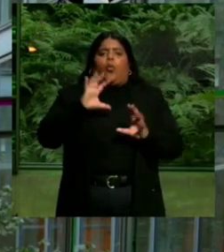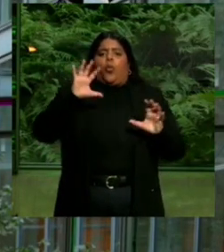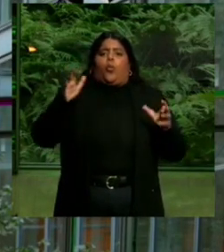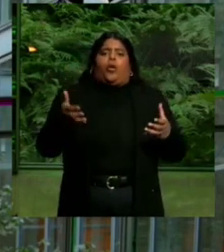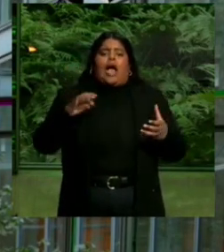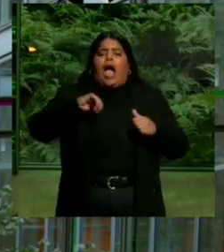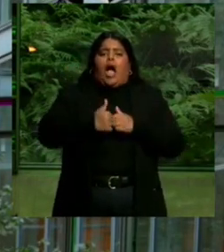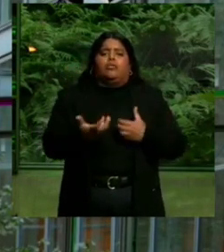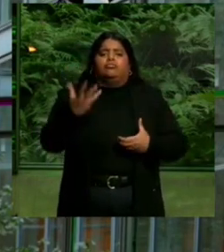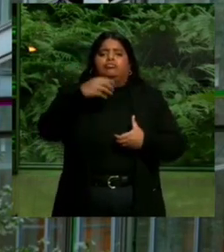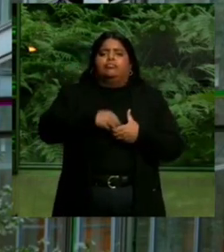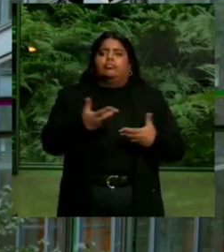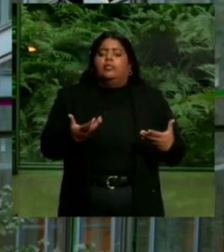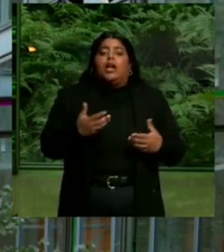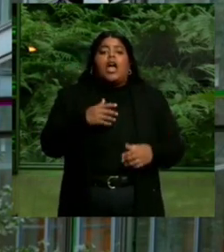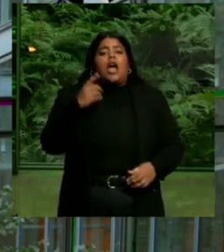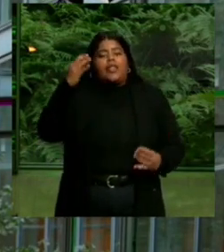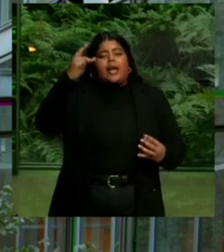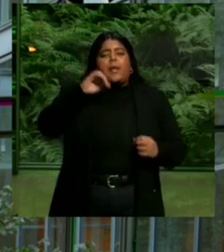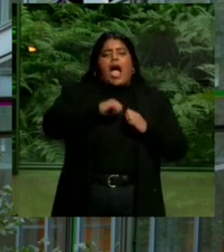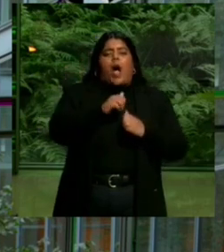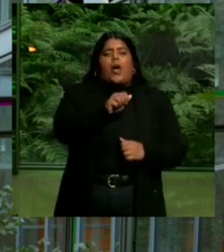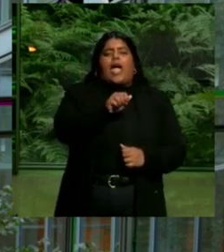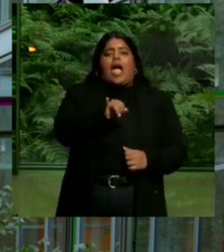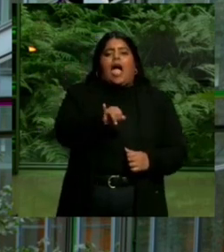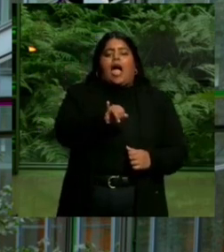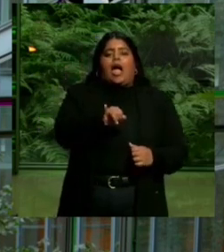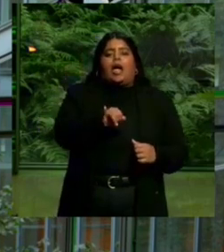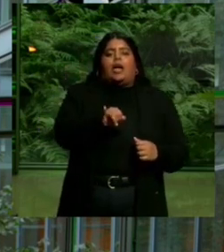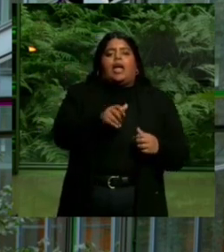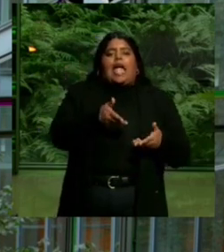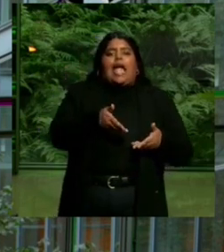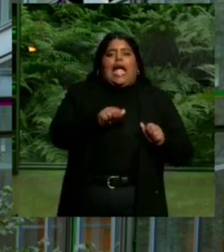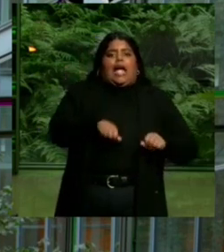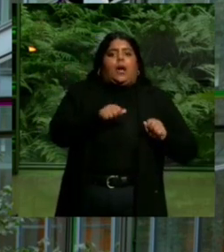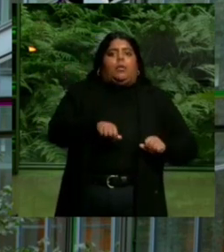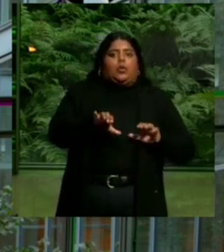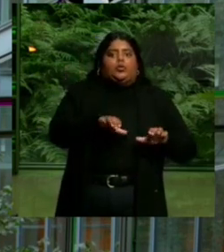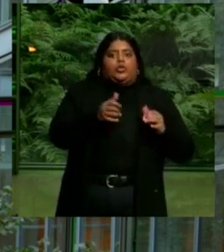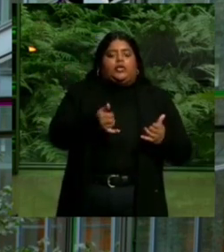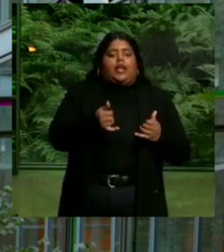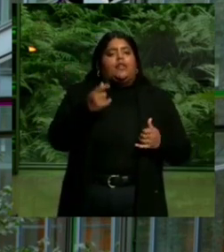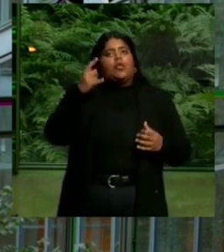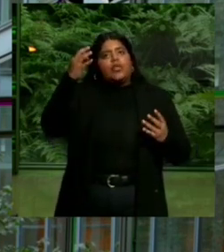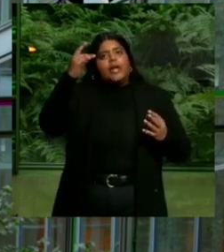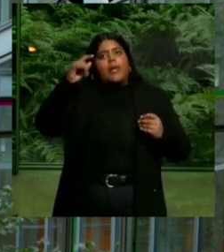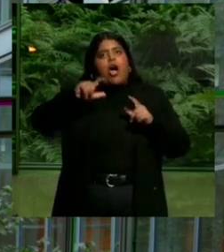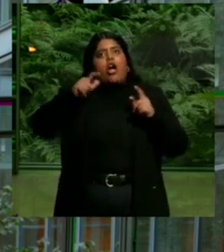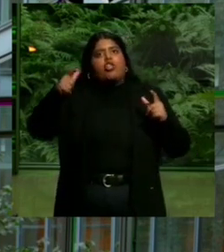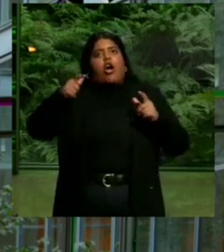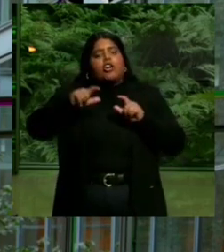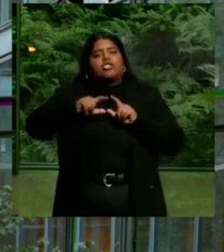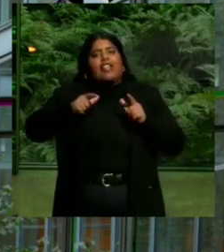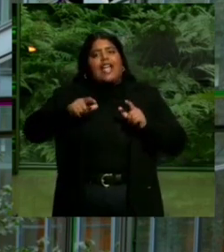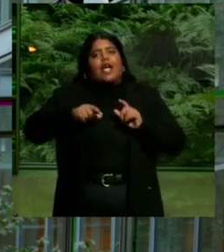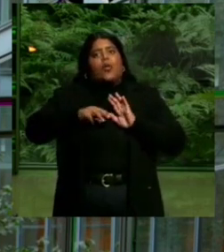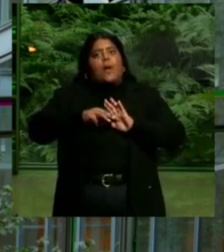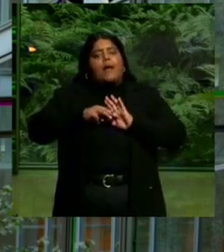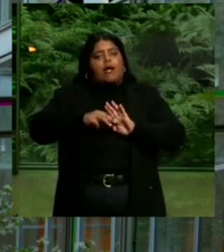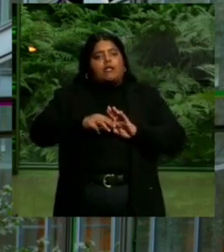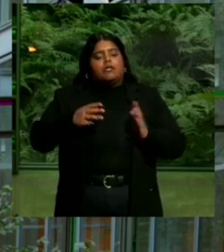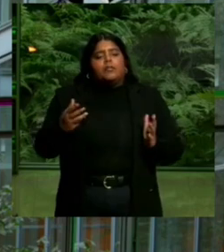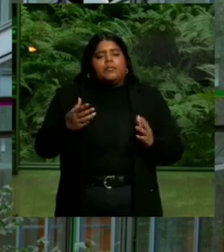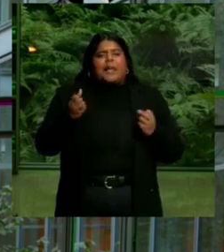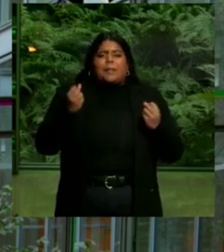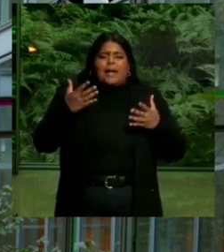I want you to think about what AI lets you do today. So if you think about large language models, it's very hard to see. There are so many different things going on